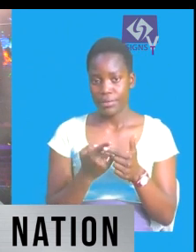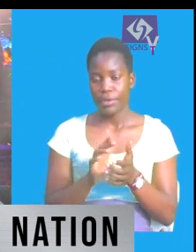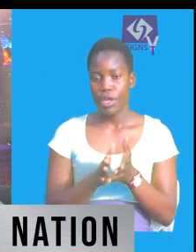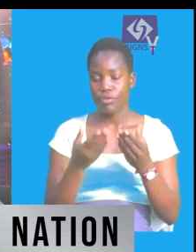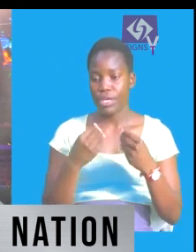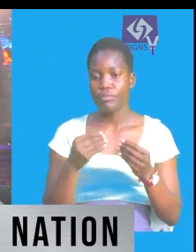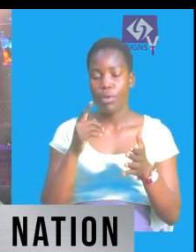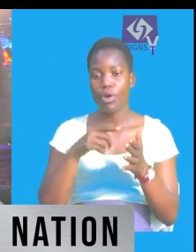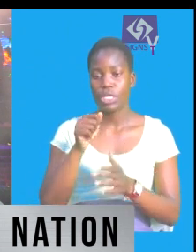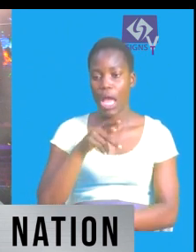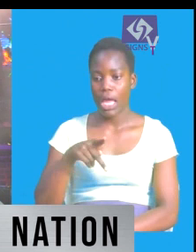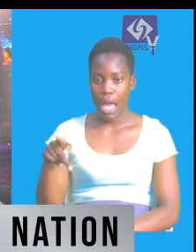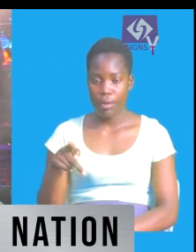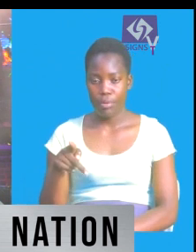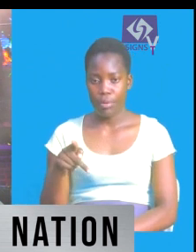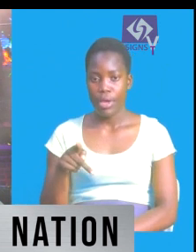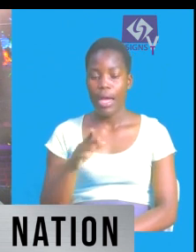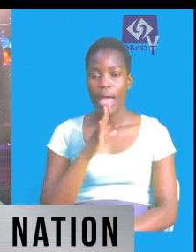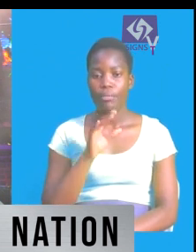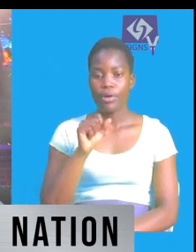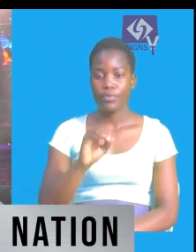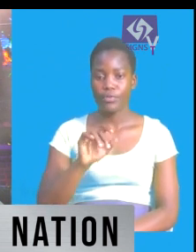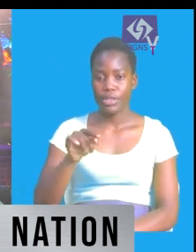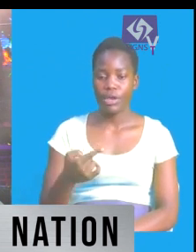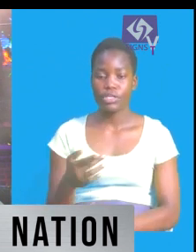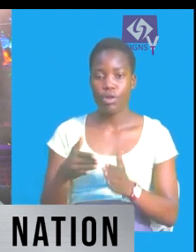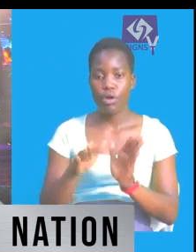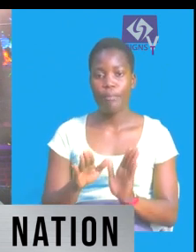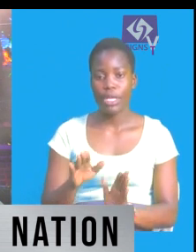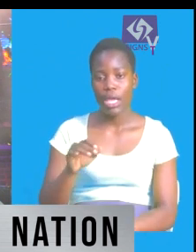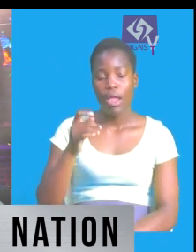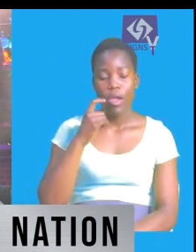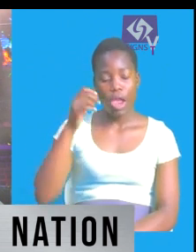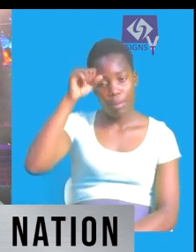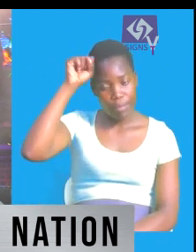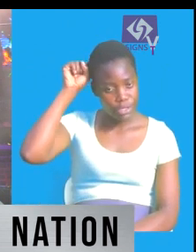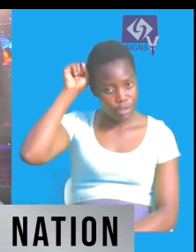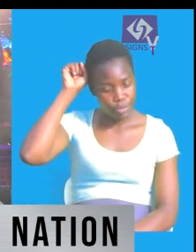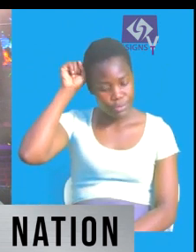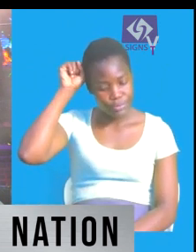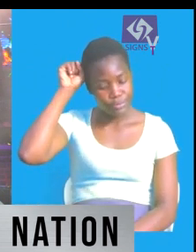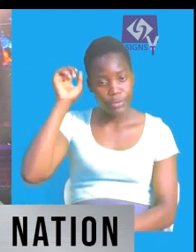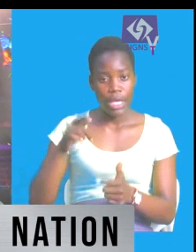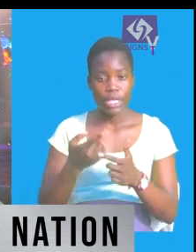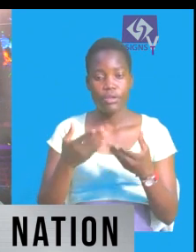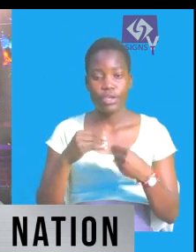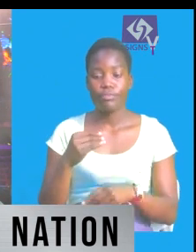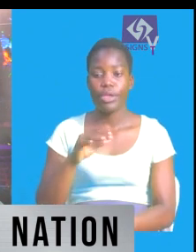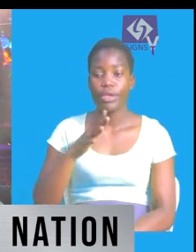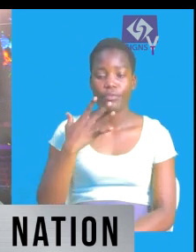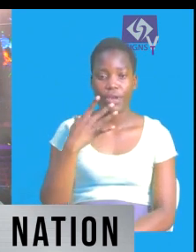app. I want 50,000 for opening a kinyozi, then a barber shop for that matter. Then you give me